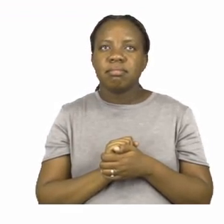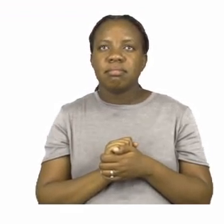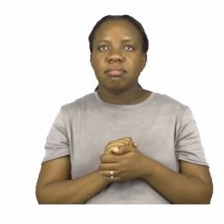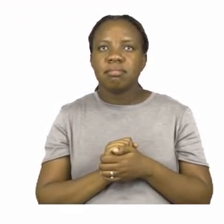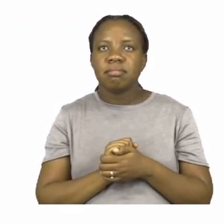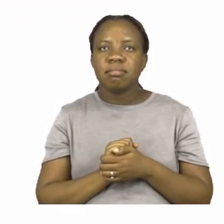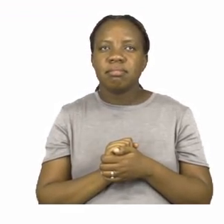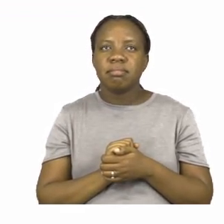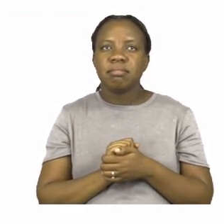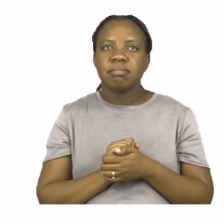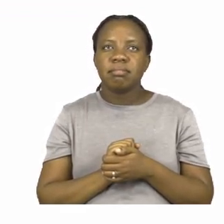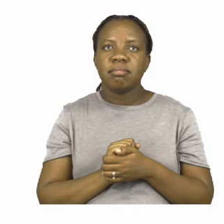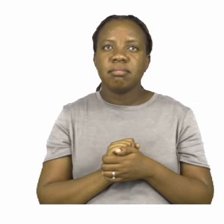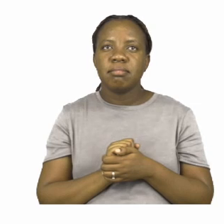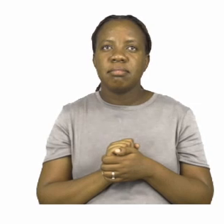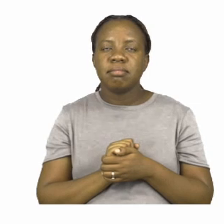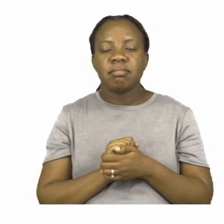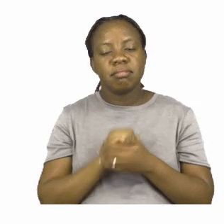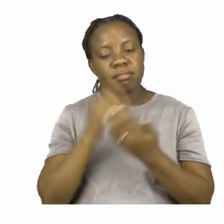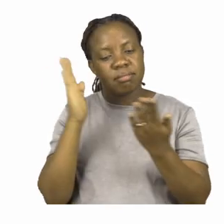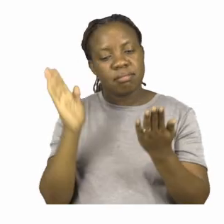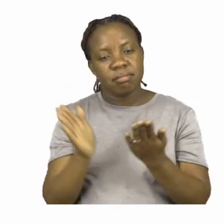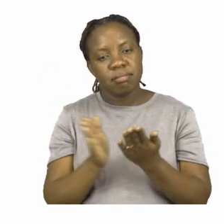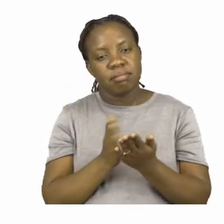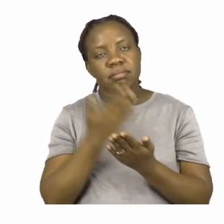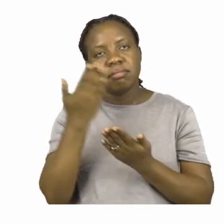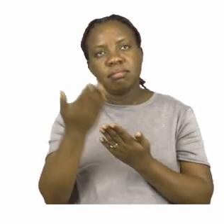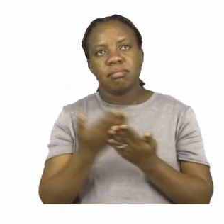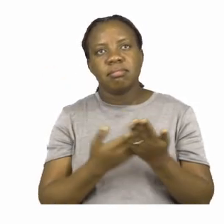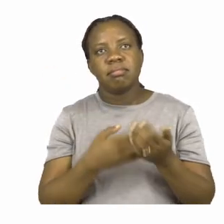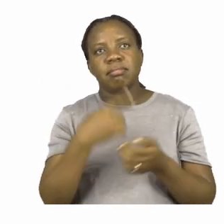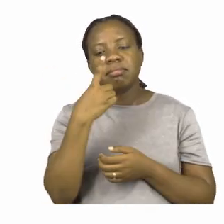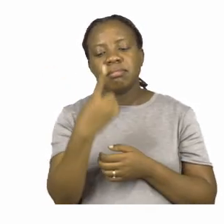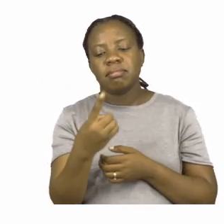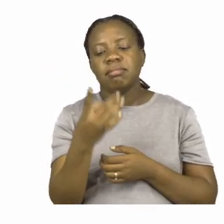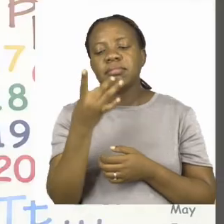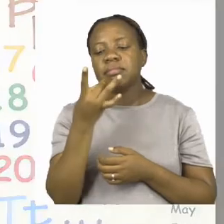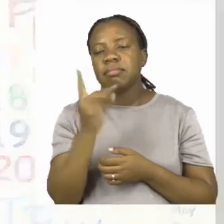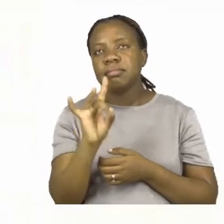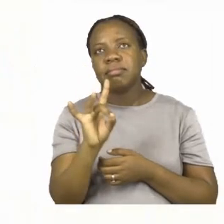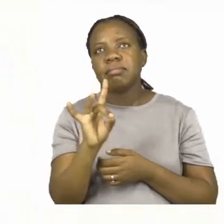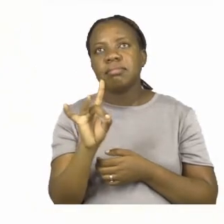story, let's quickly turn our booklets to page 18.